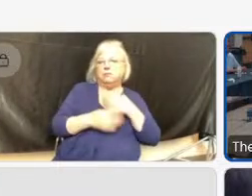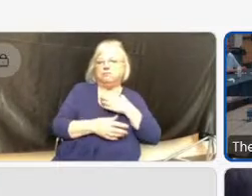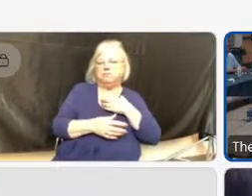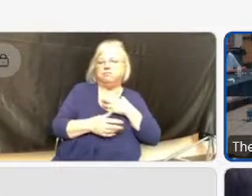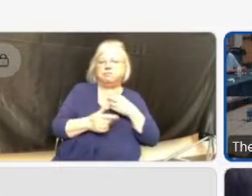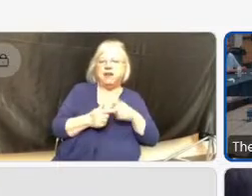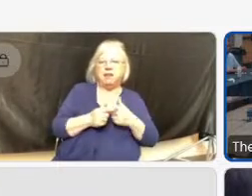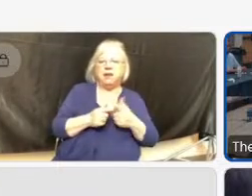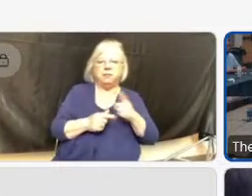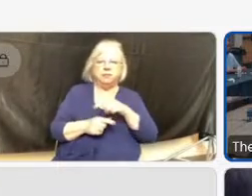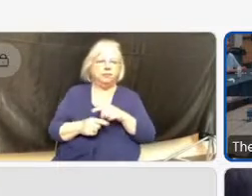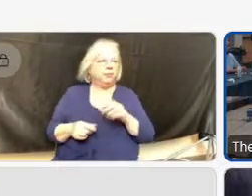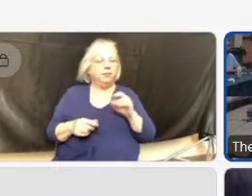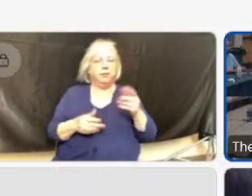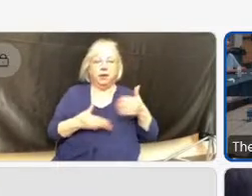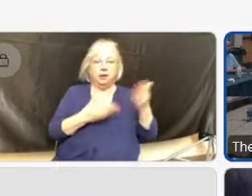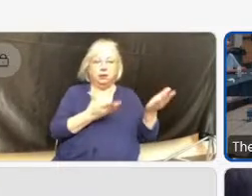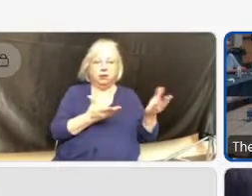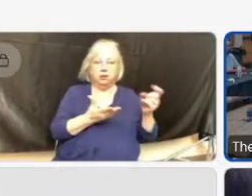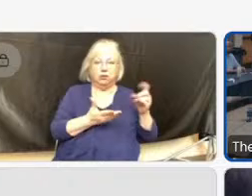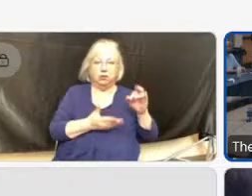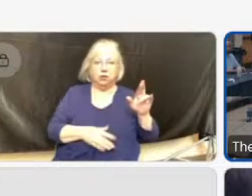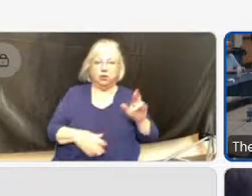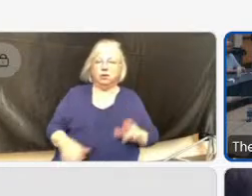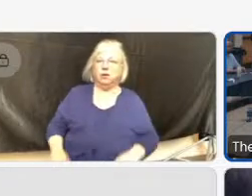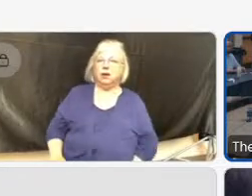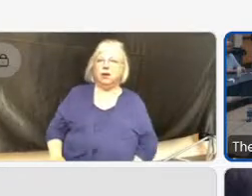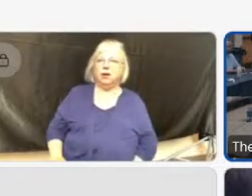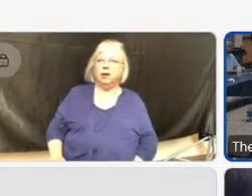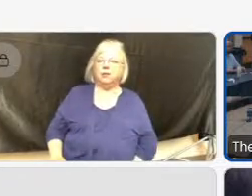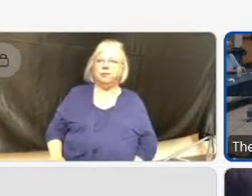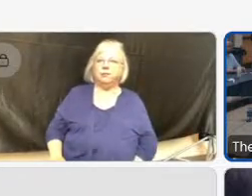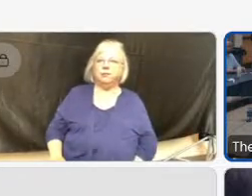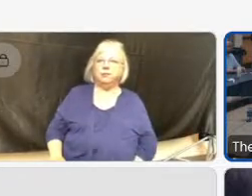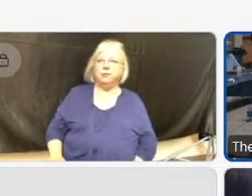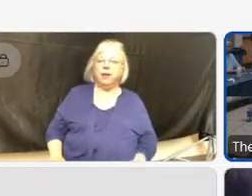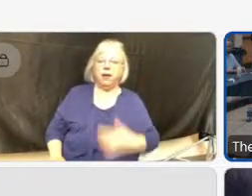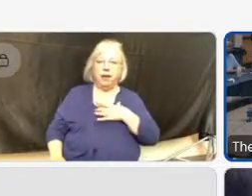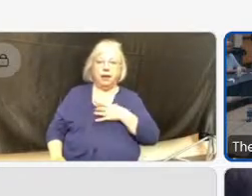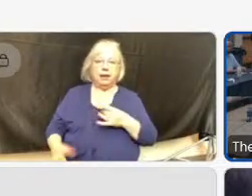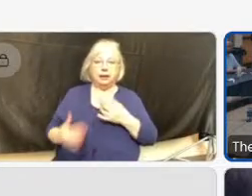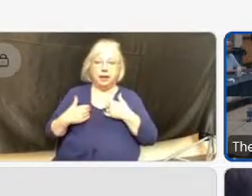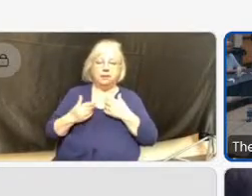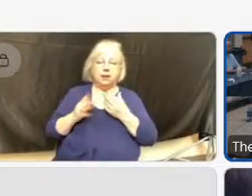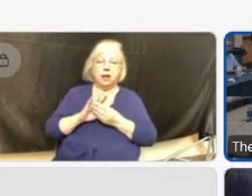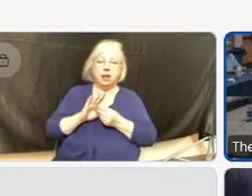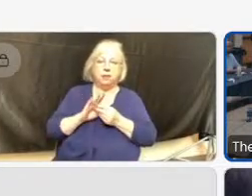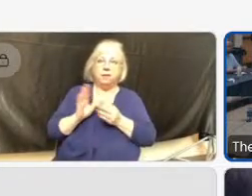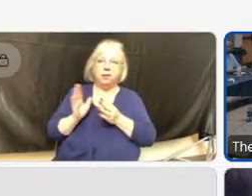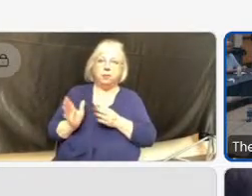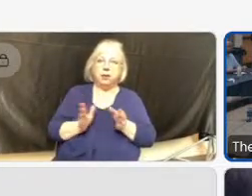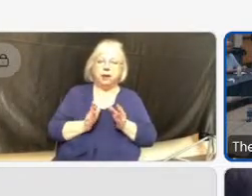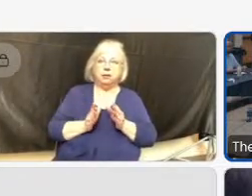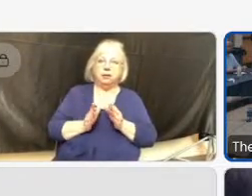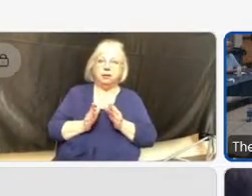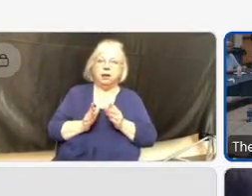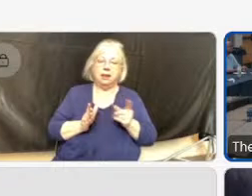you're welcome to speak now. Well, we'd like to get a copy of the plans, since it's next door to my